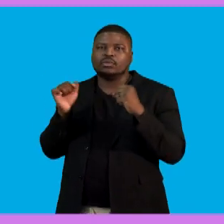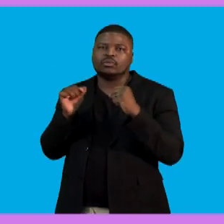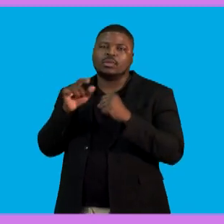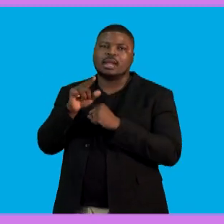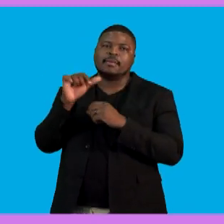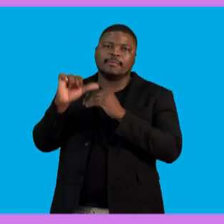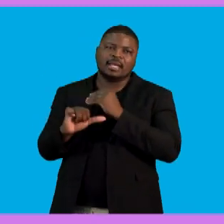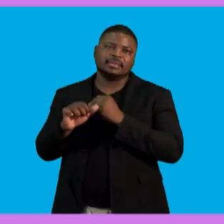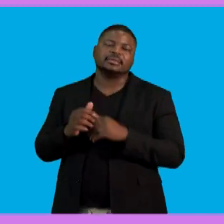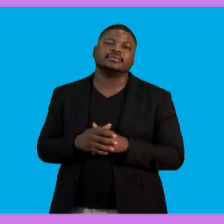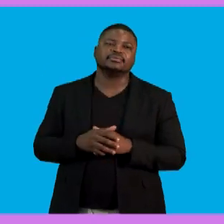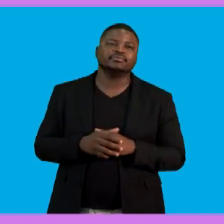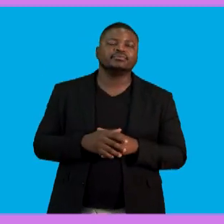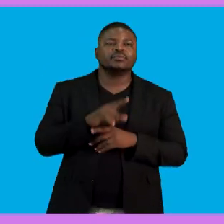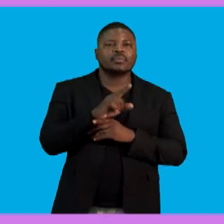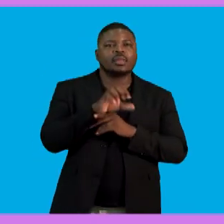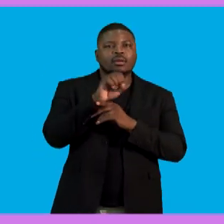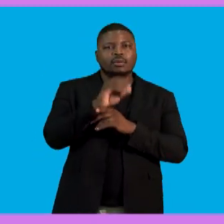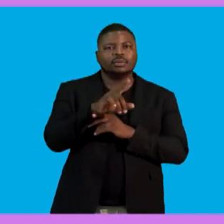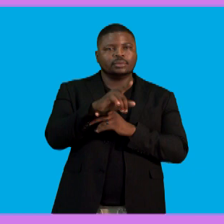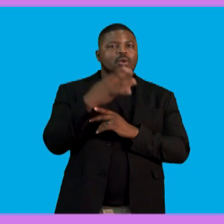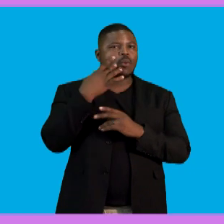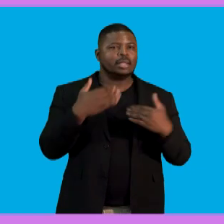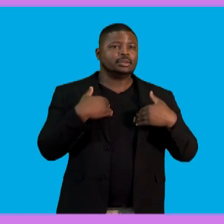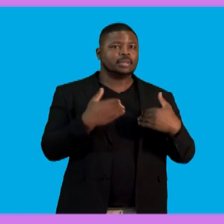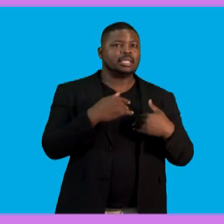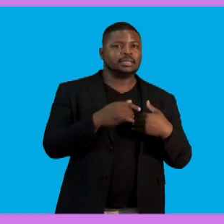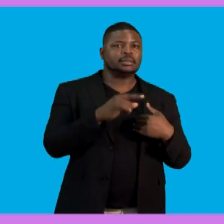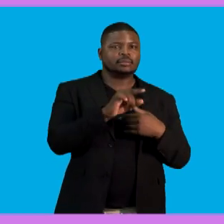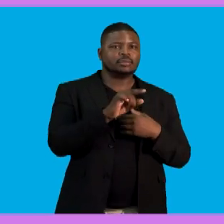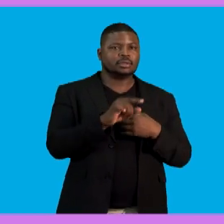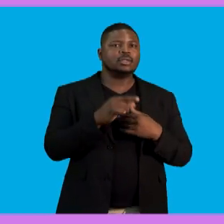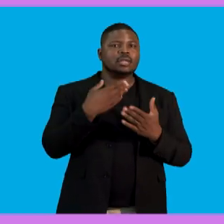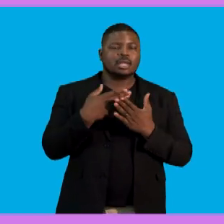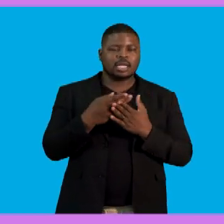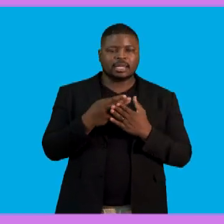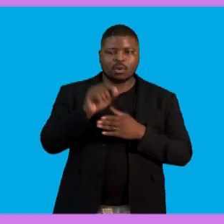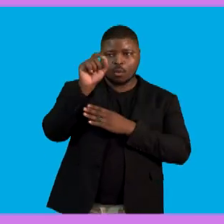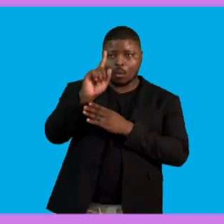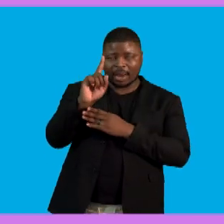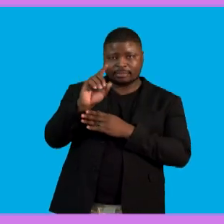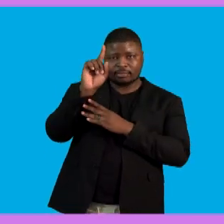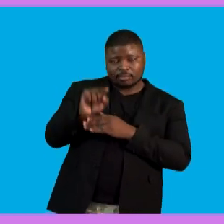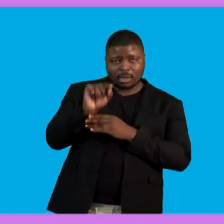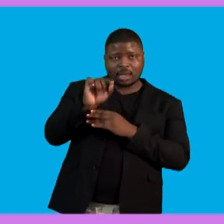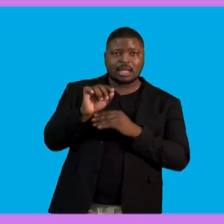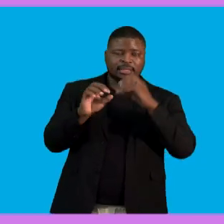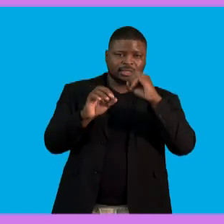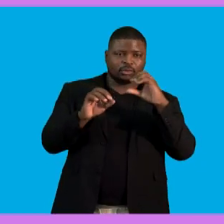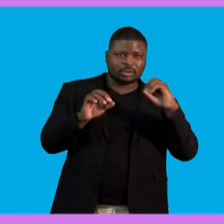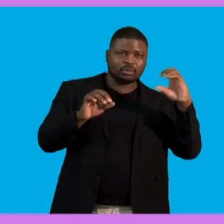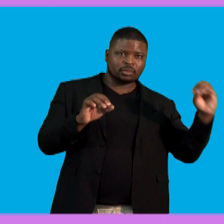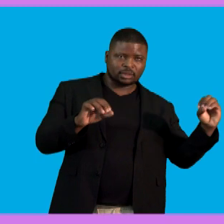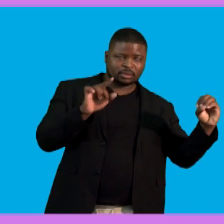moving from the maths to the kilometers? So where you begin, you put a 0, then you put you put a 1 and zeros up until where